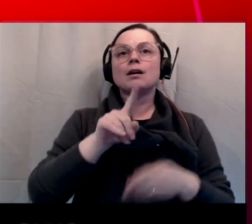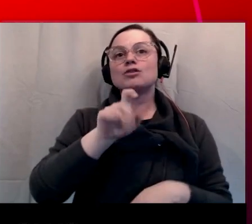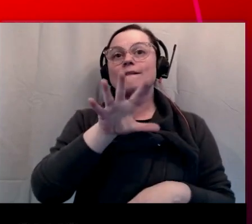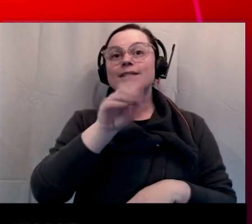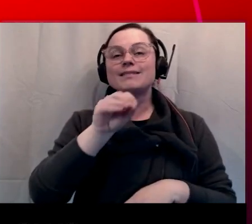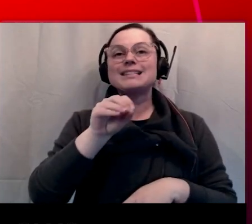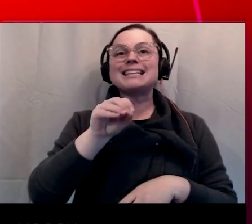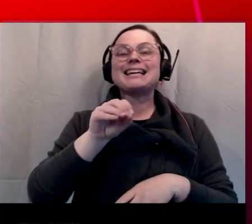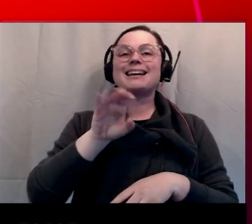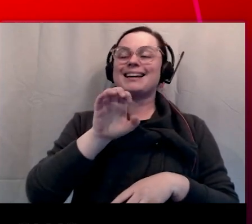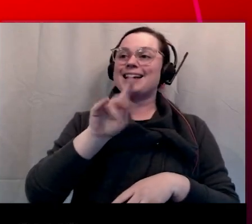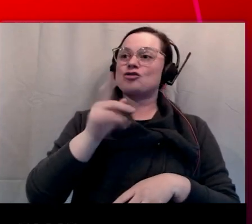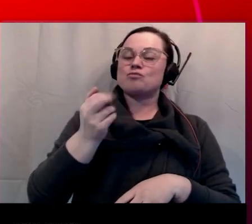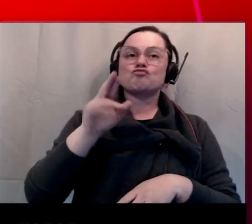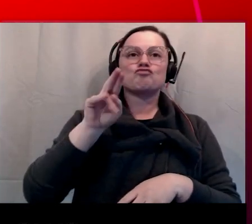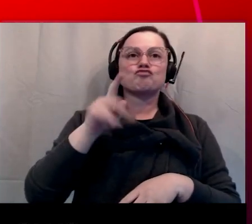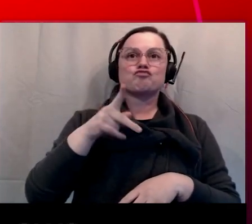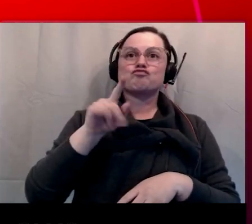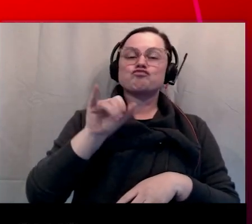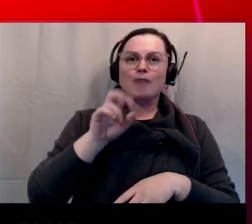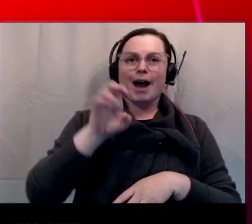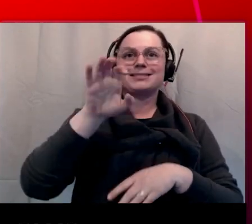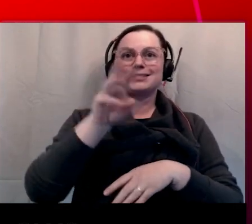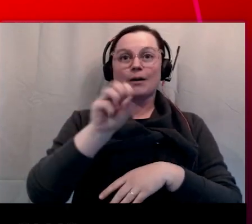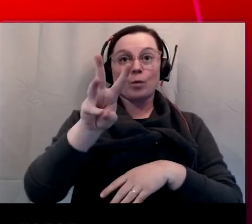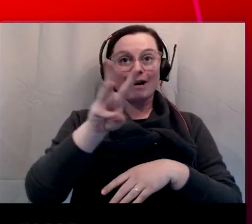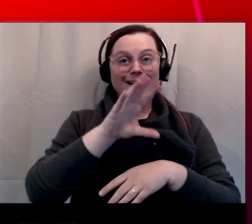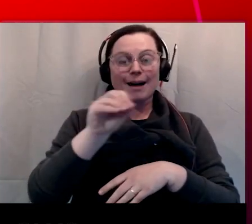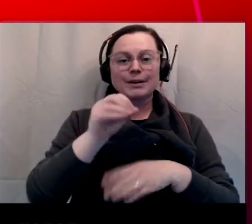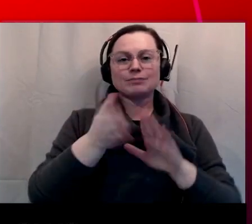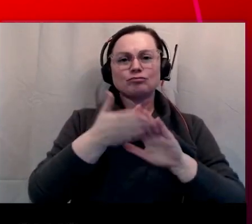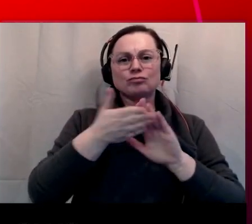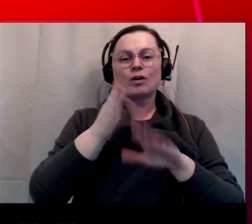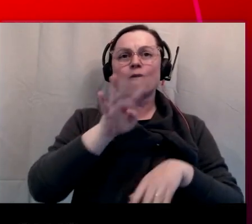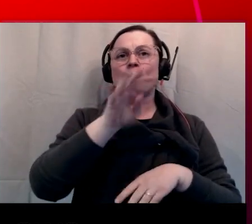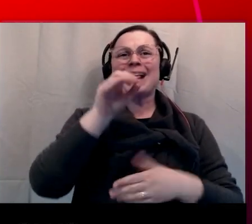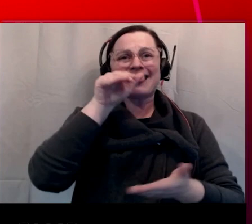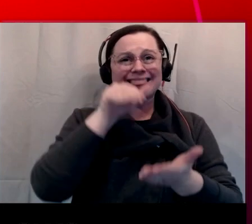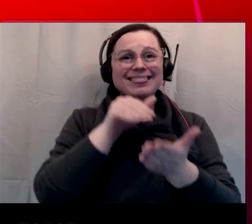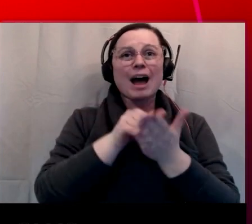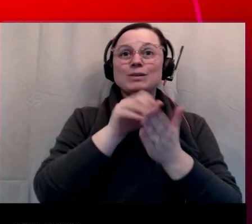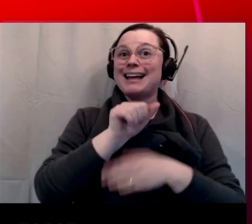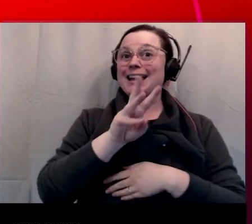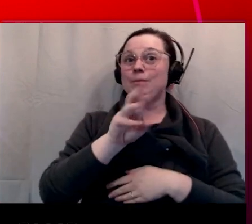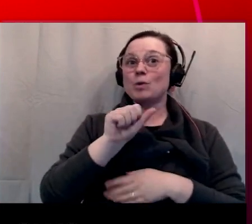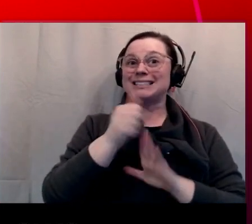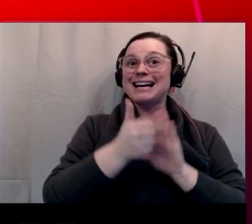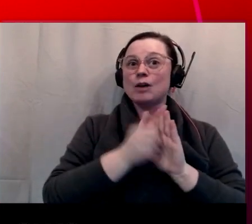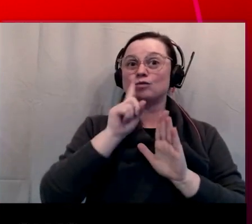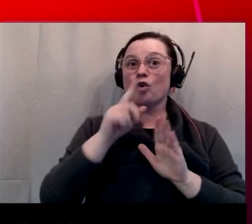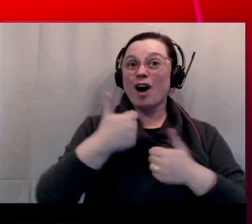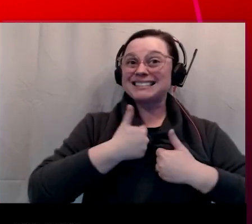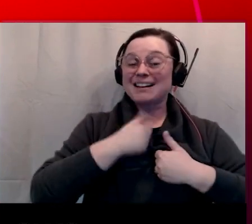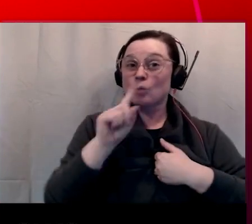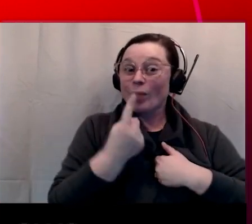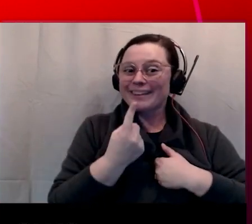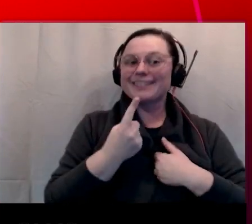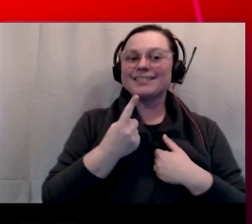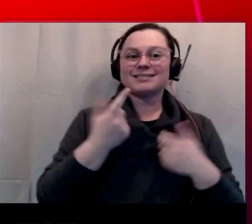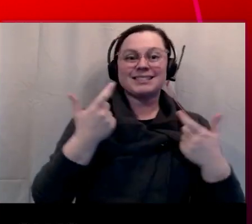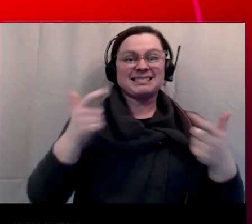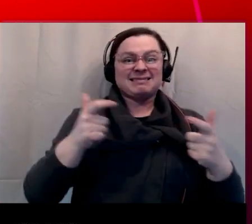companies that we run, and we manage 40,000 AWS accounts of our own. Wow. Okay, so one of the big challenges that I had